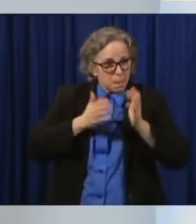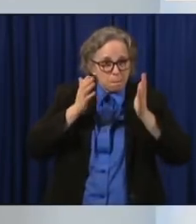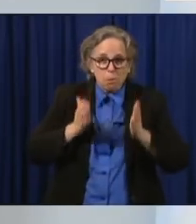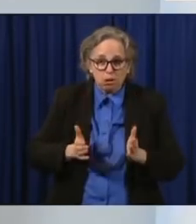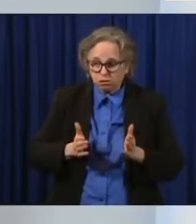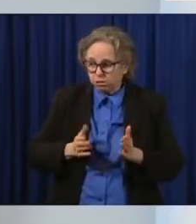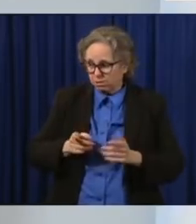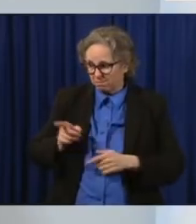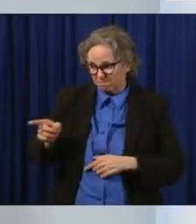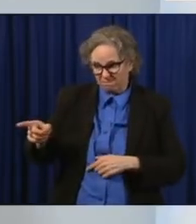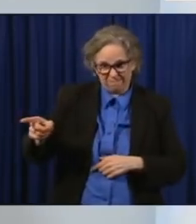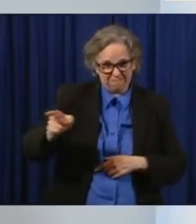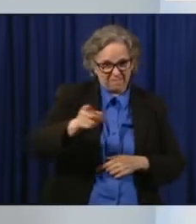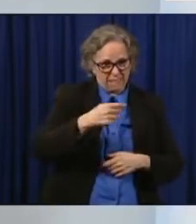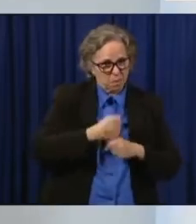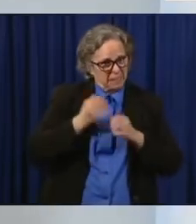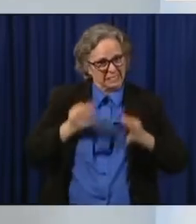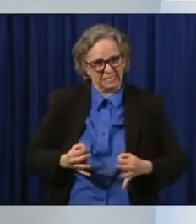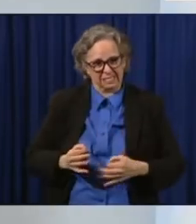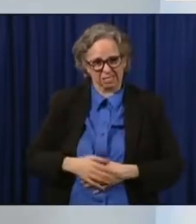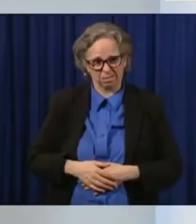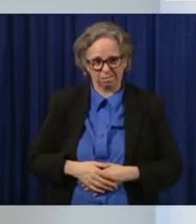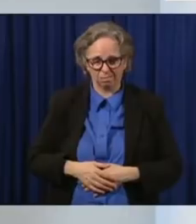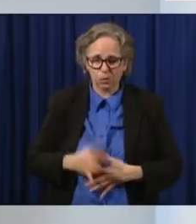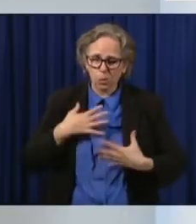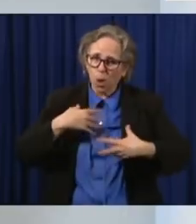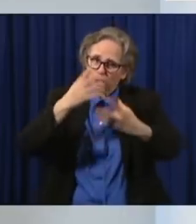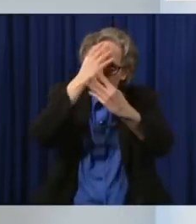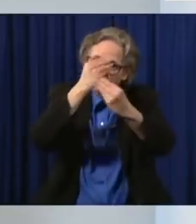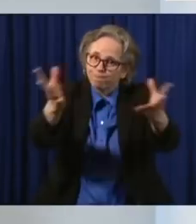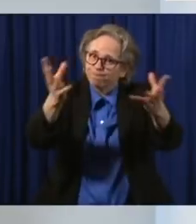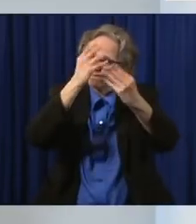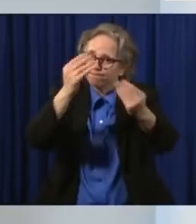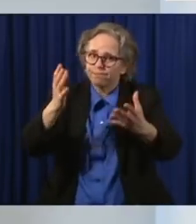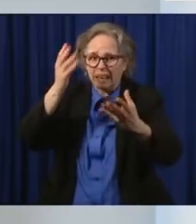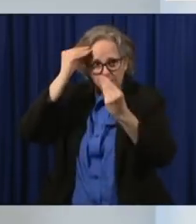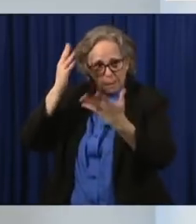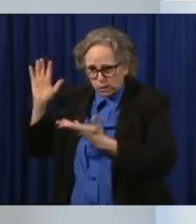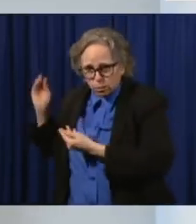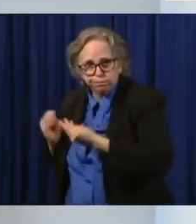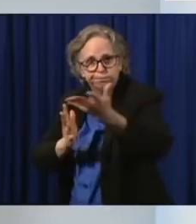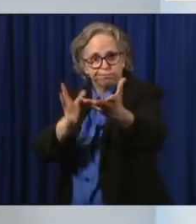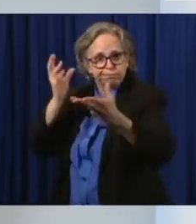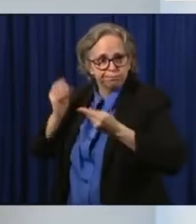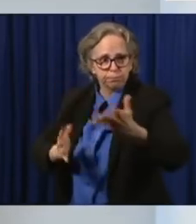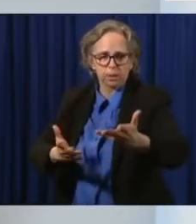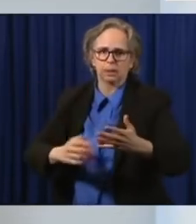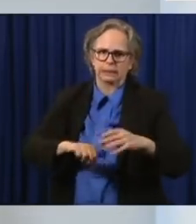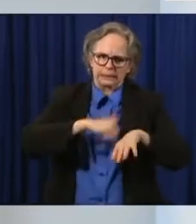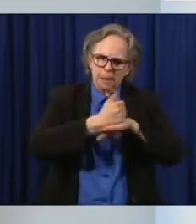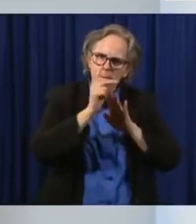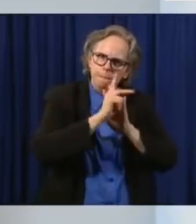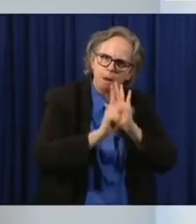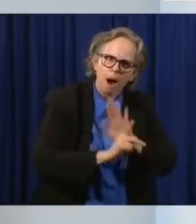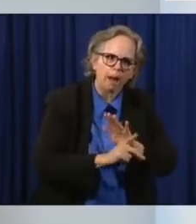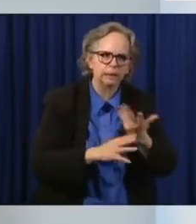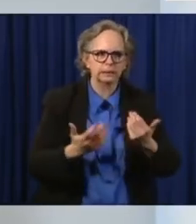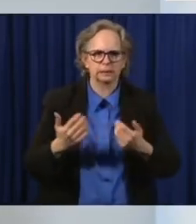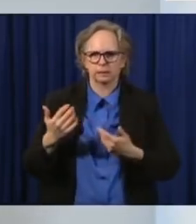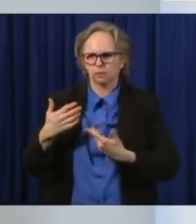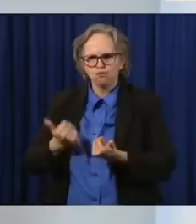tried to make informed health, safety, and economic policies and recommendations as we go through this, and we will continue to do